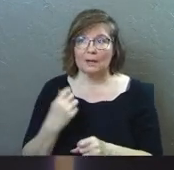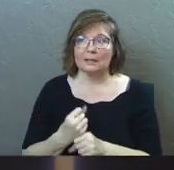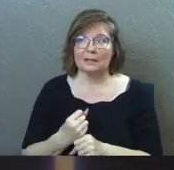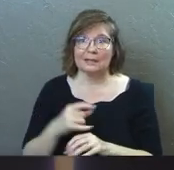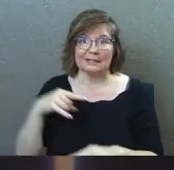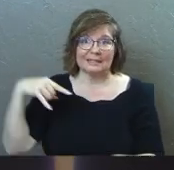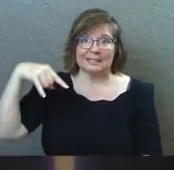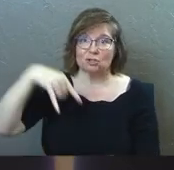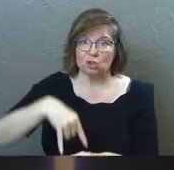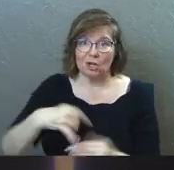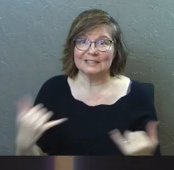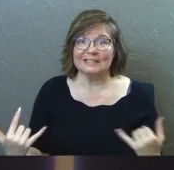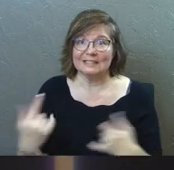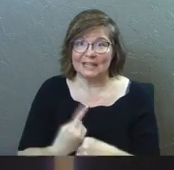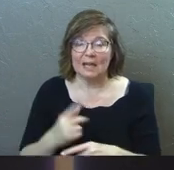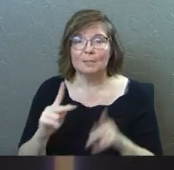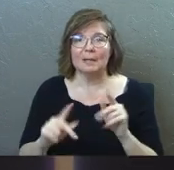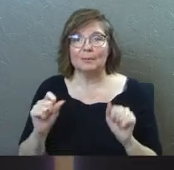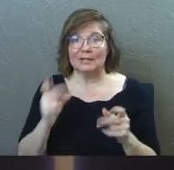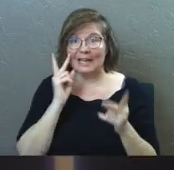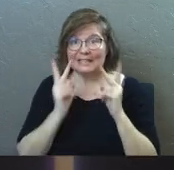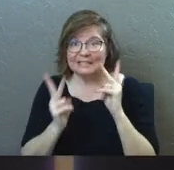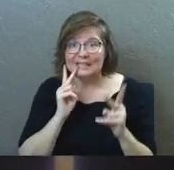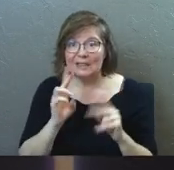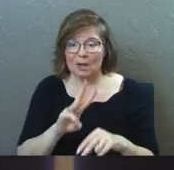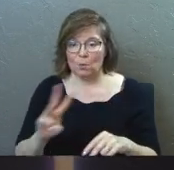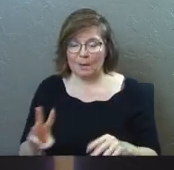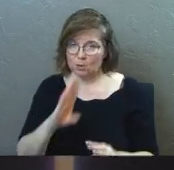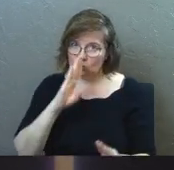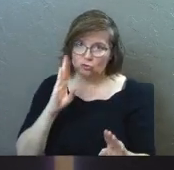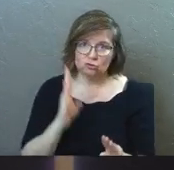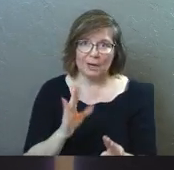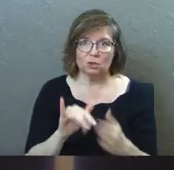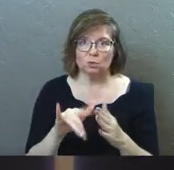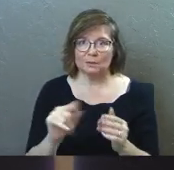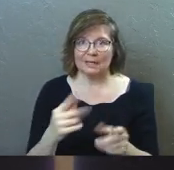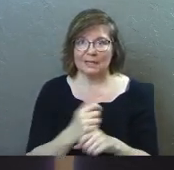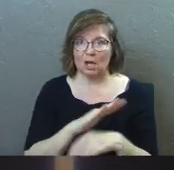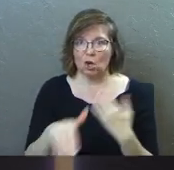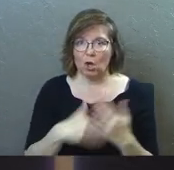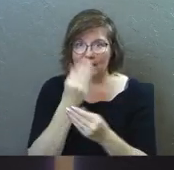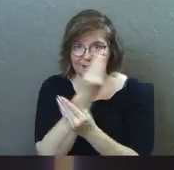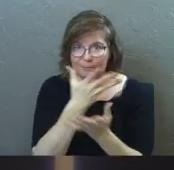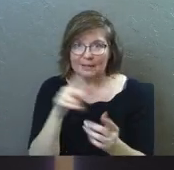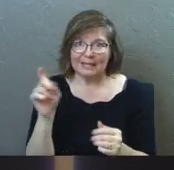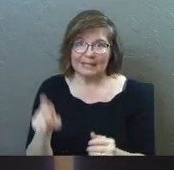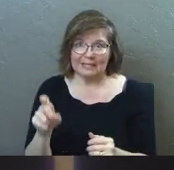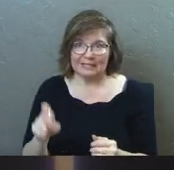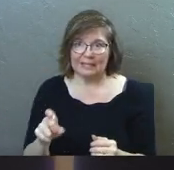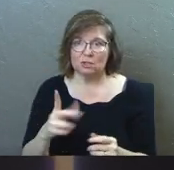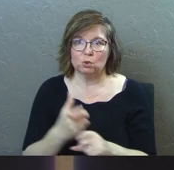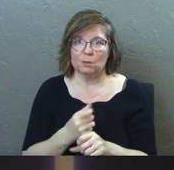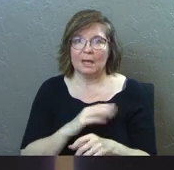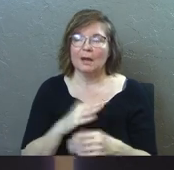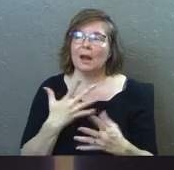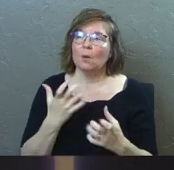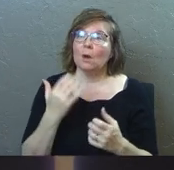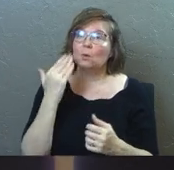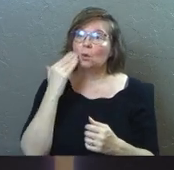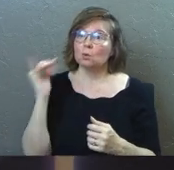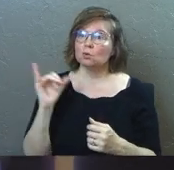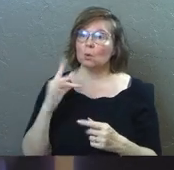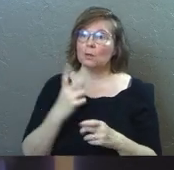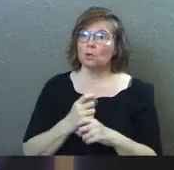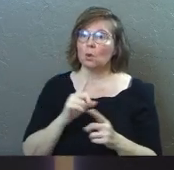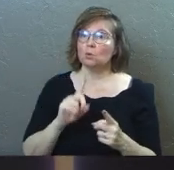it installed today. People can see that website and go straight to it and get all the info that they need to get. And I want you to know,